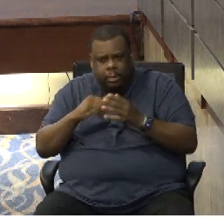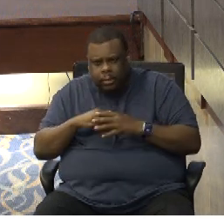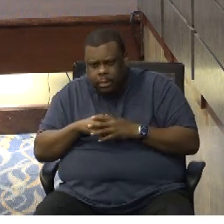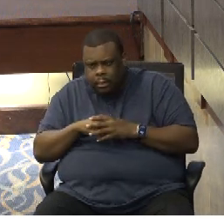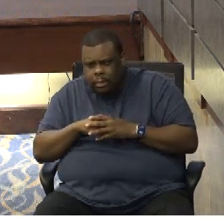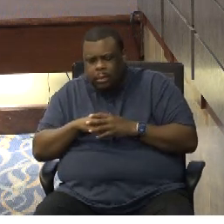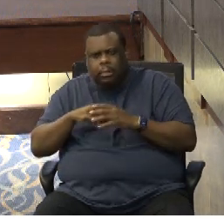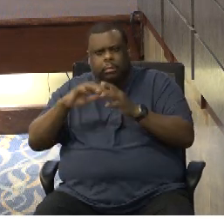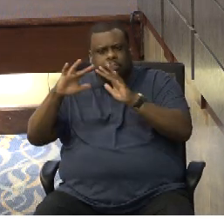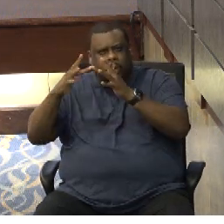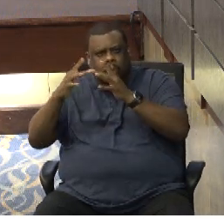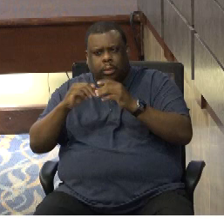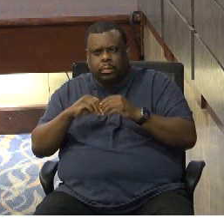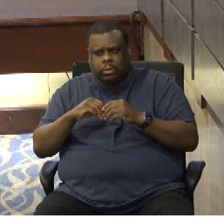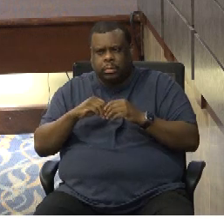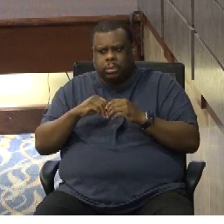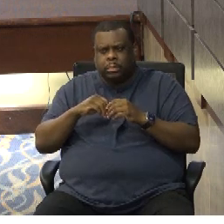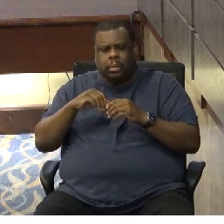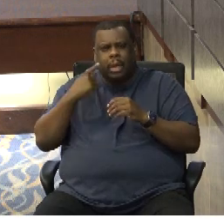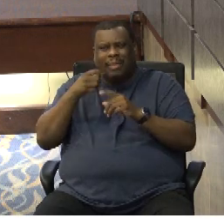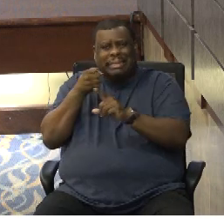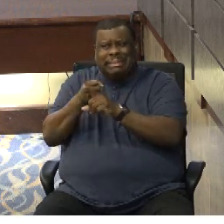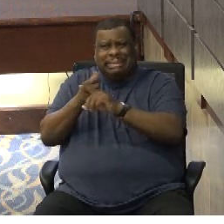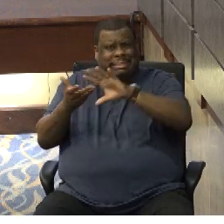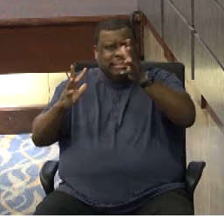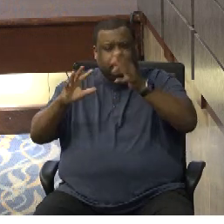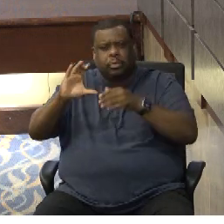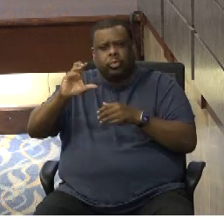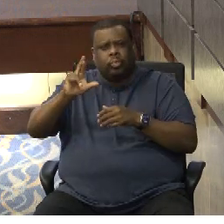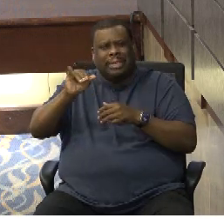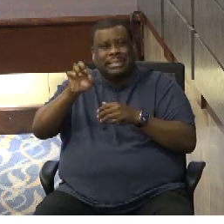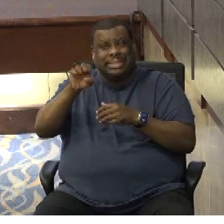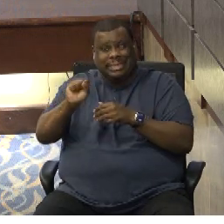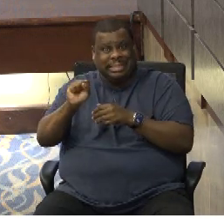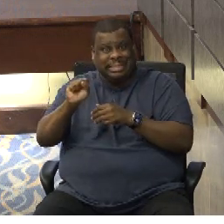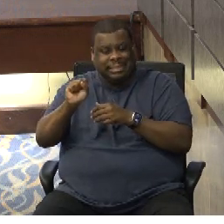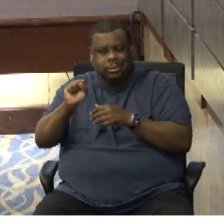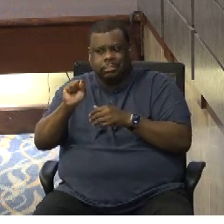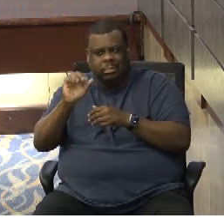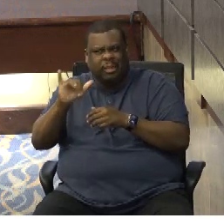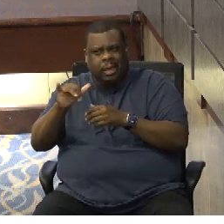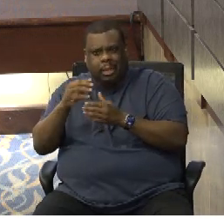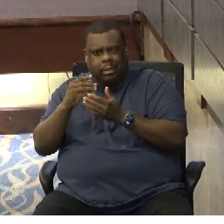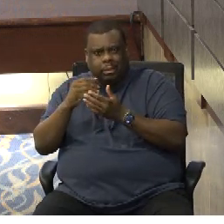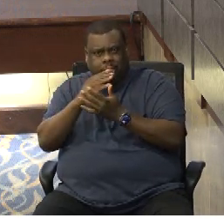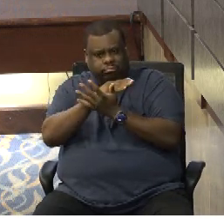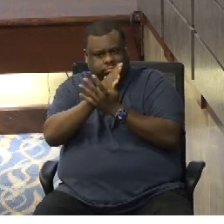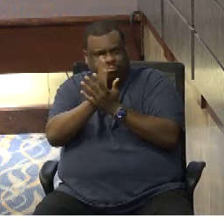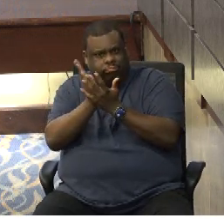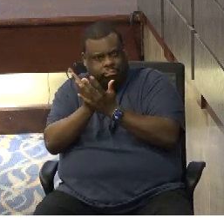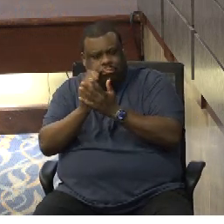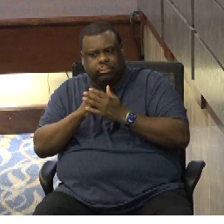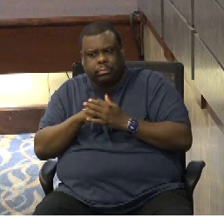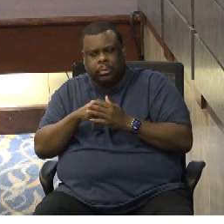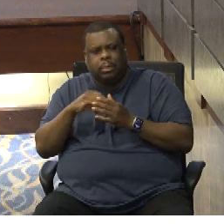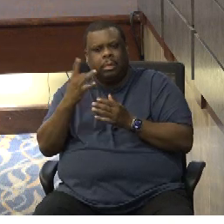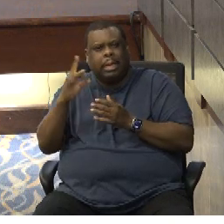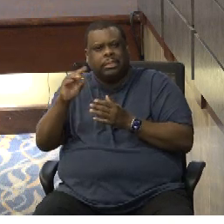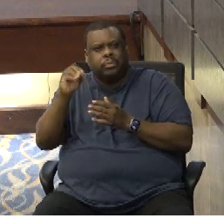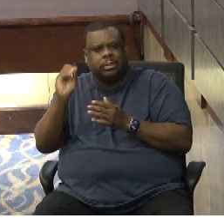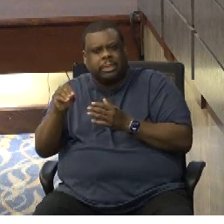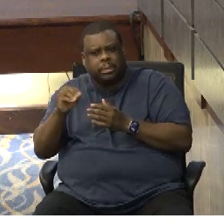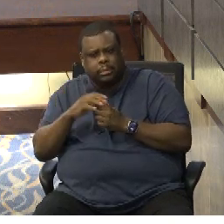Health Networks Crisis Hub. 18% is allocated to the STEAM Center project, and lower